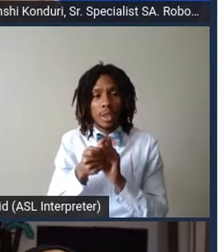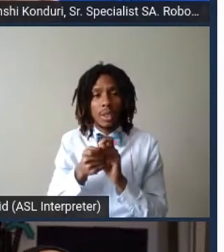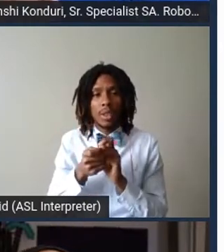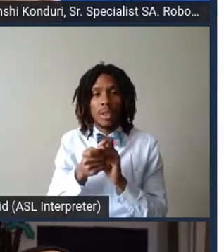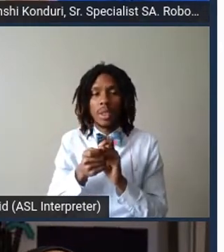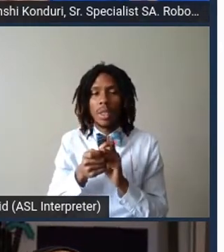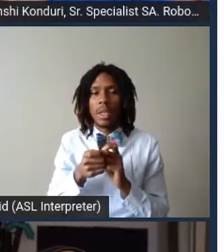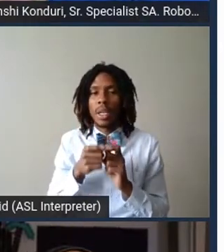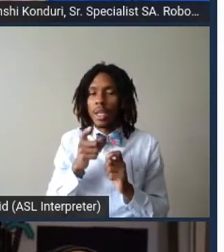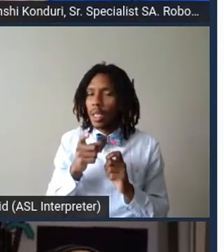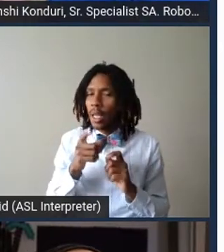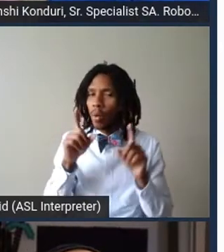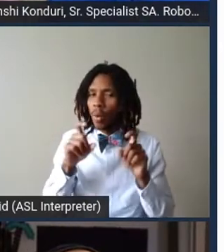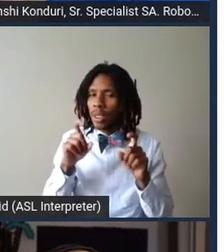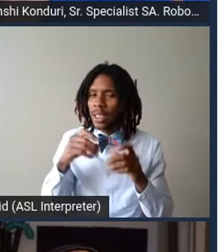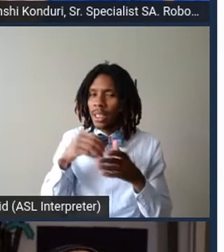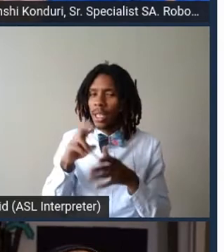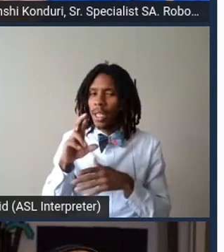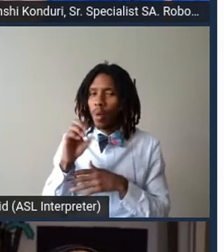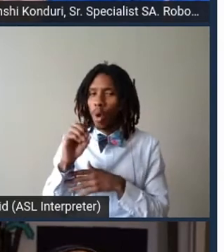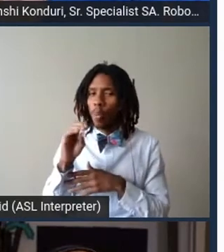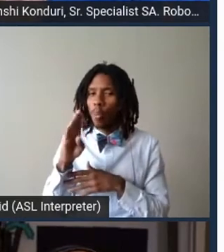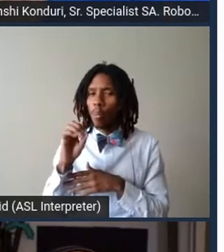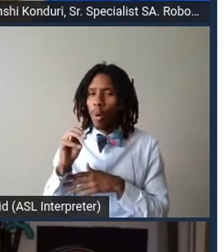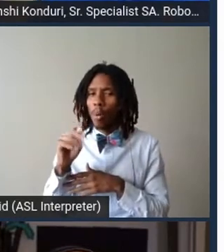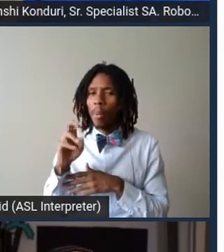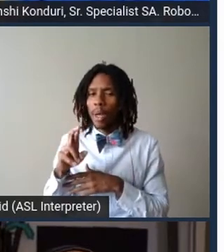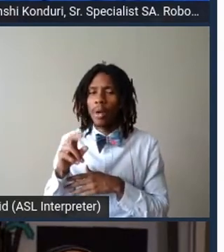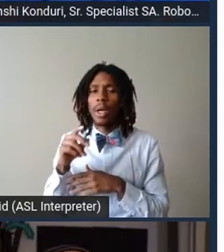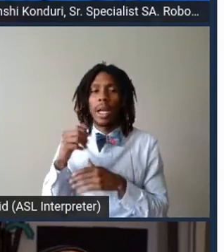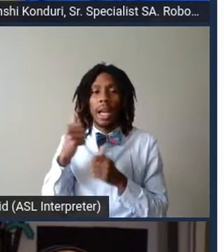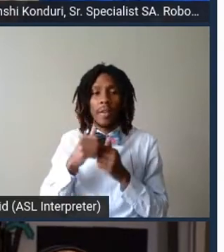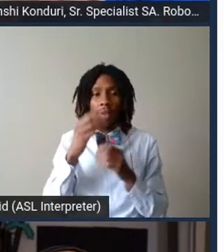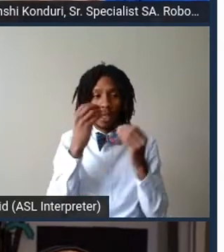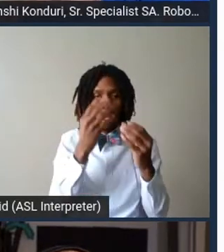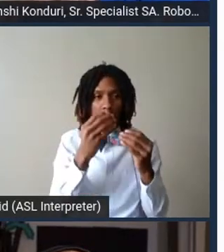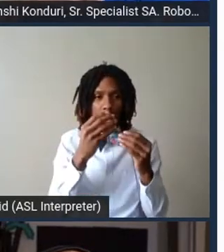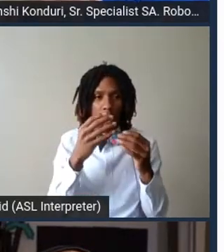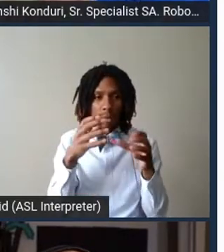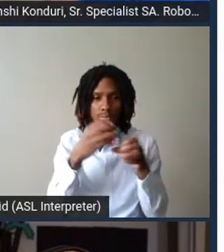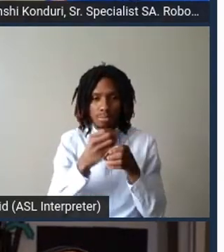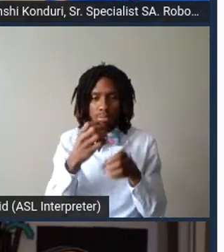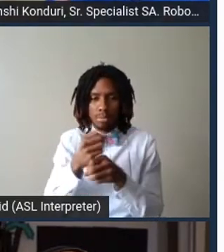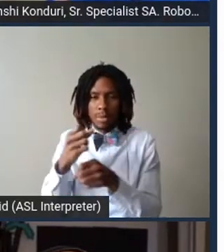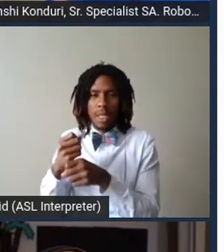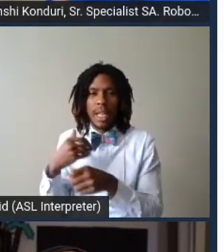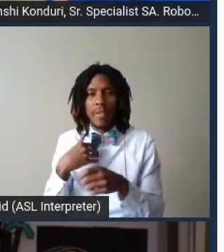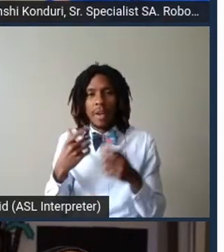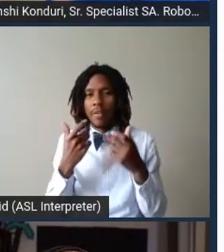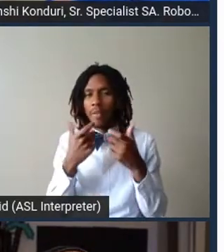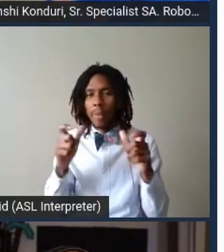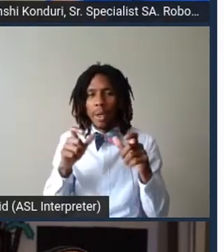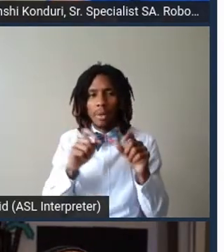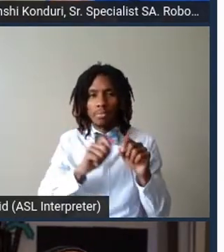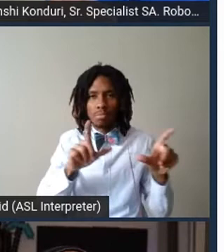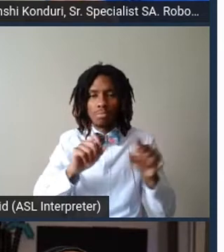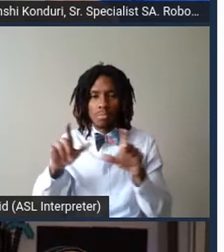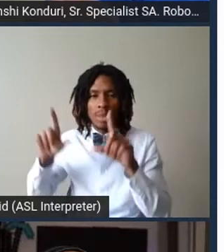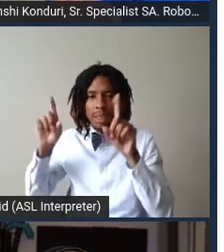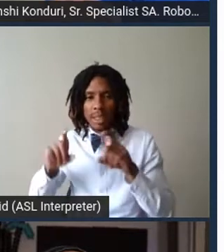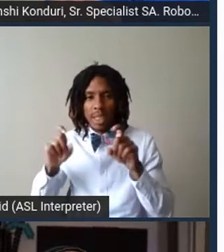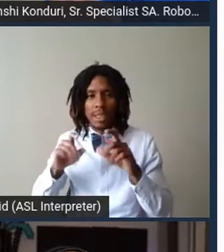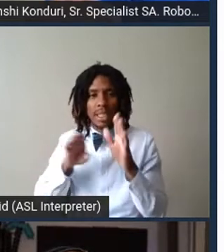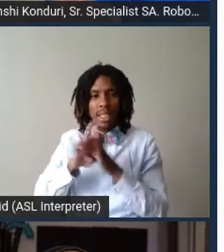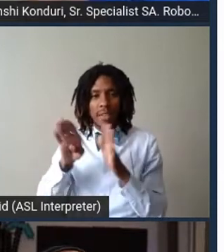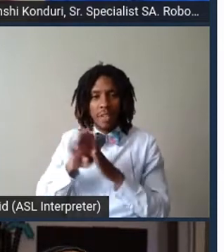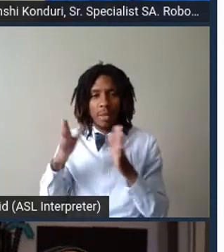in RoboMaker. And every day that they push code together, they run an even bigger bunch of tests that the developers can have